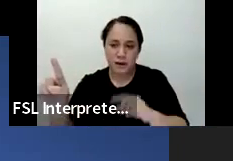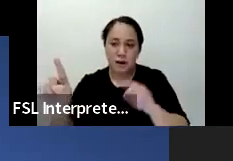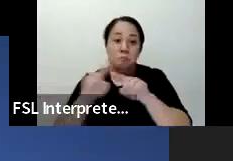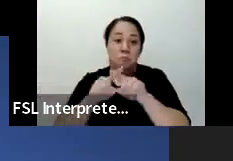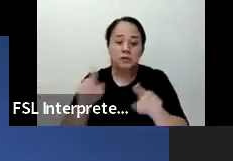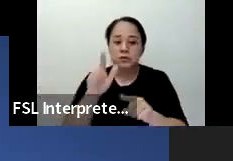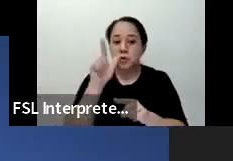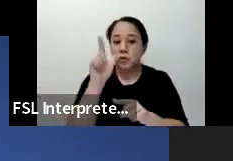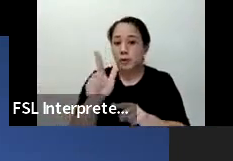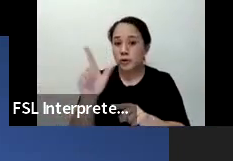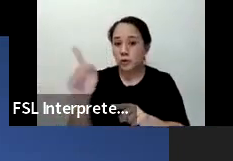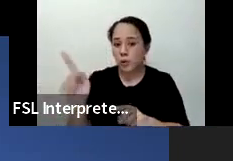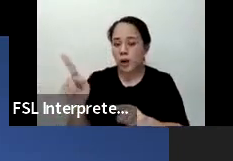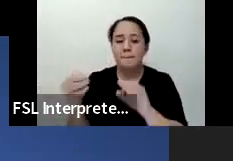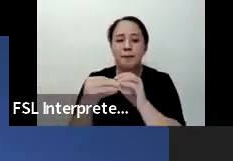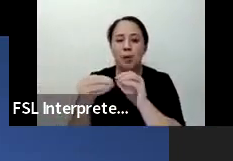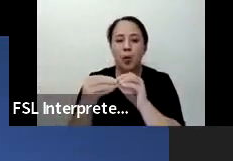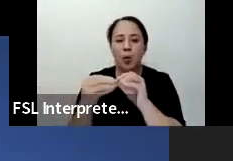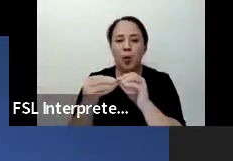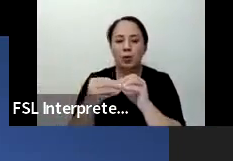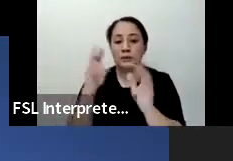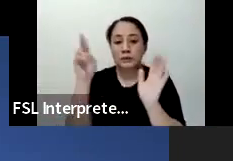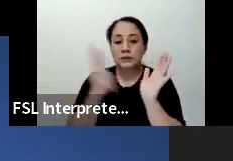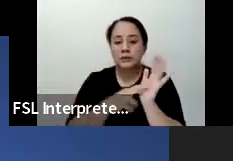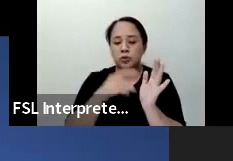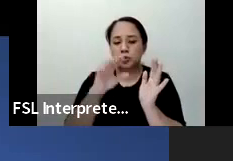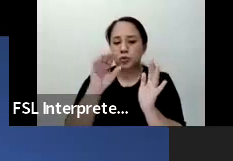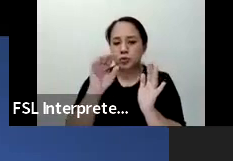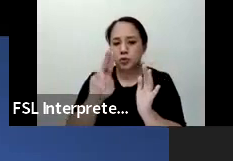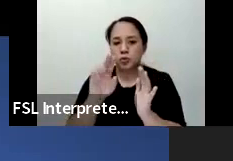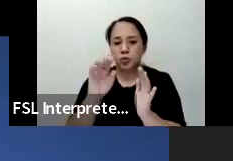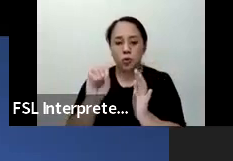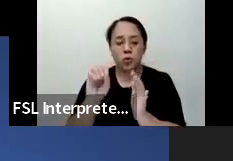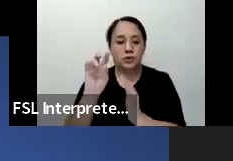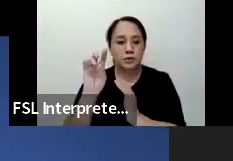2021, there were more registered UO 7.1